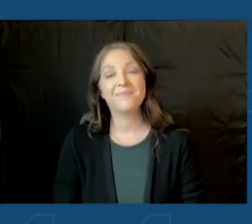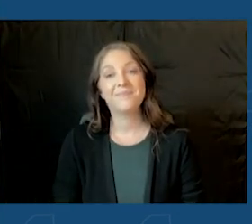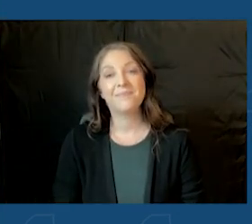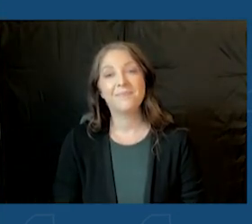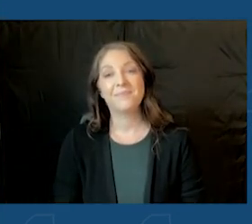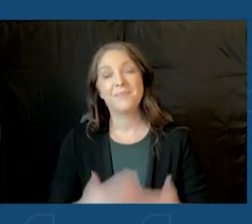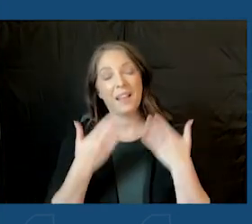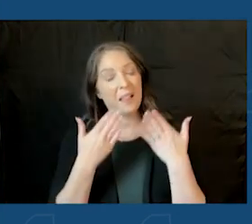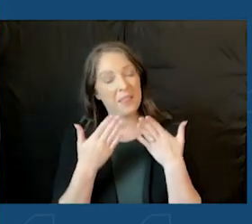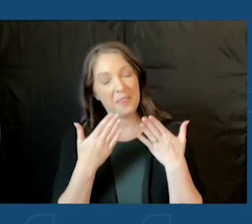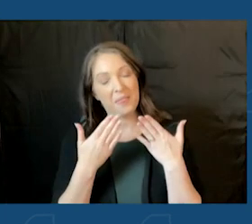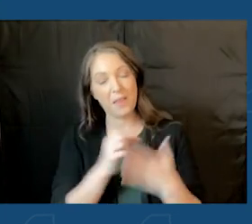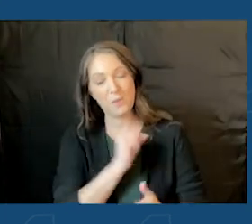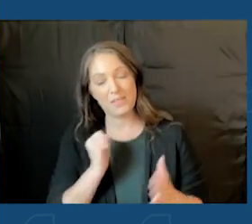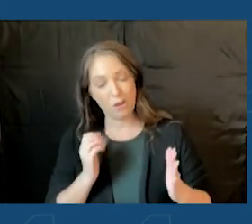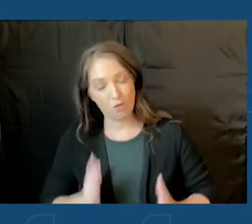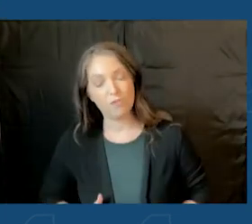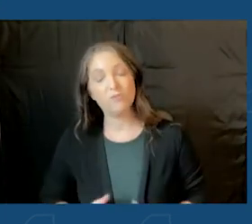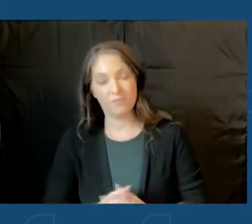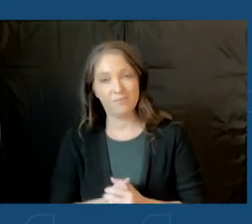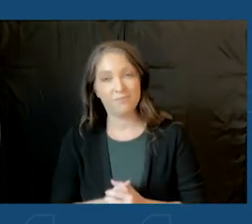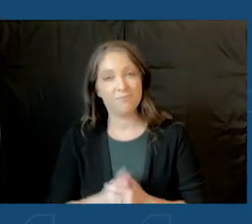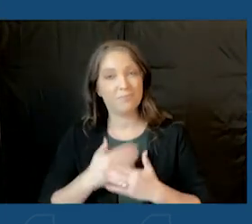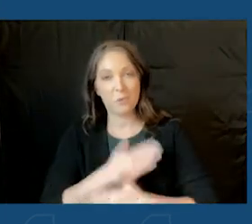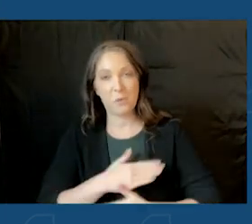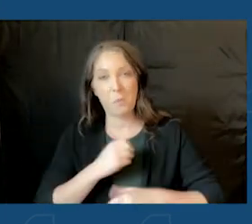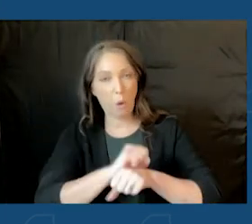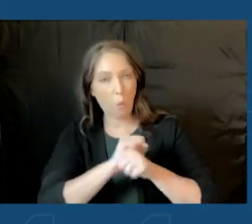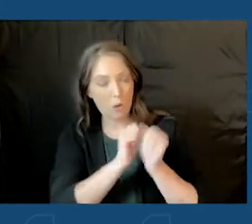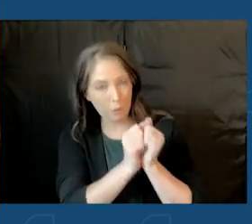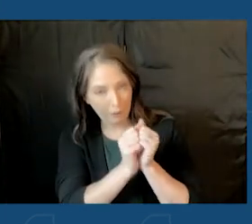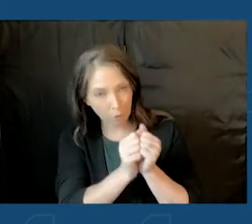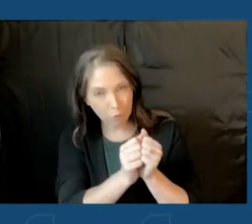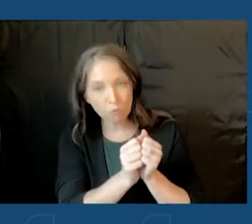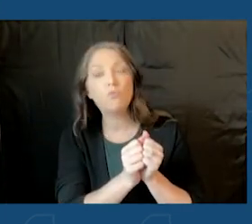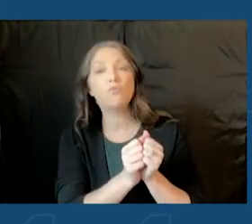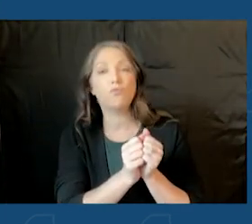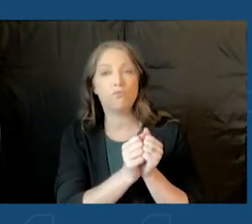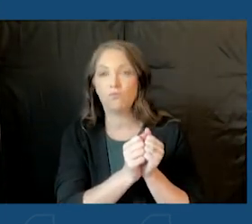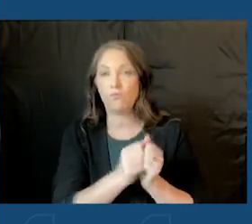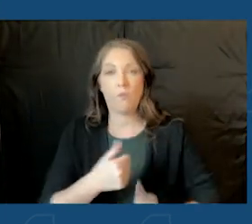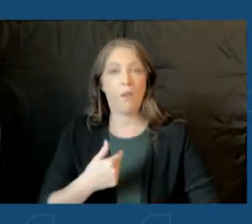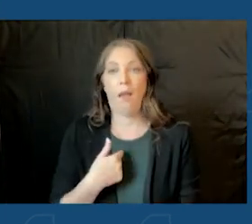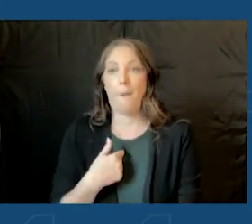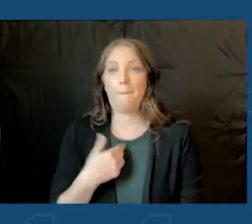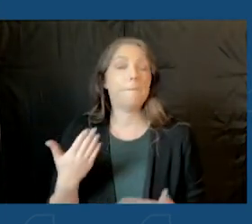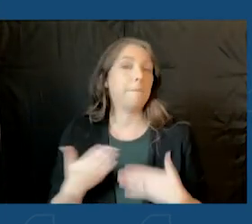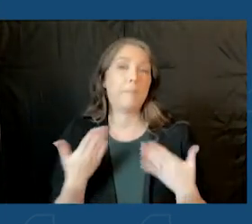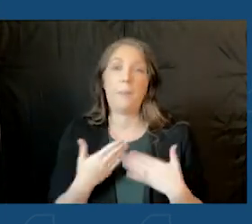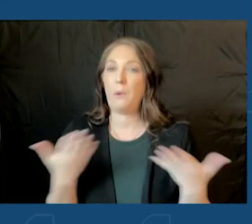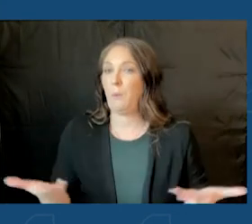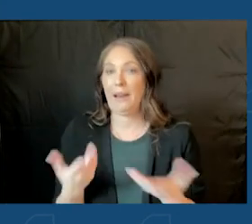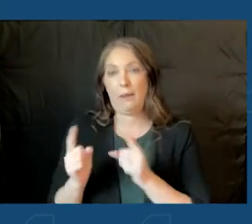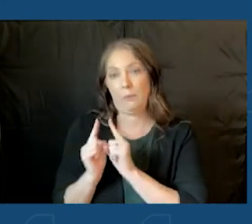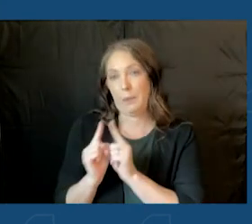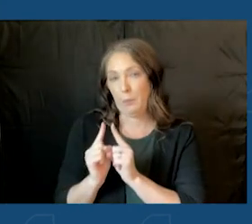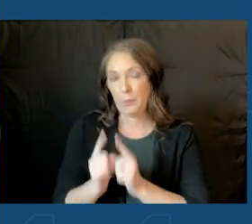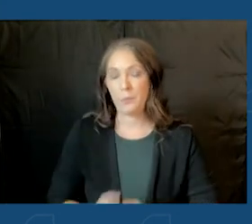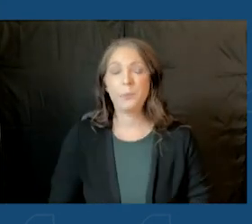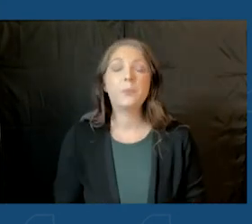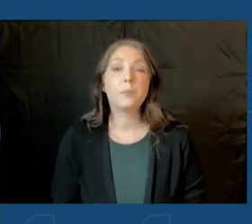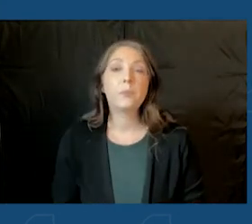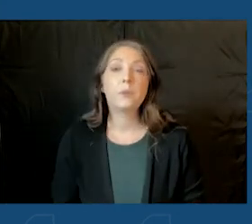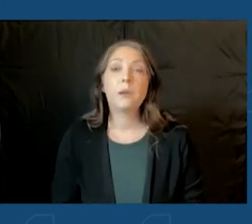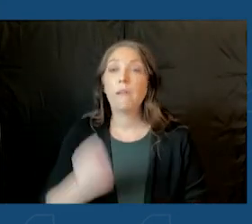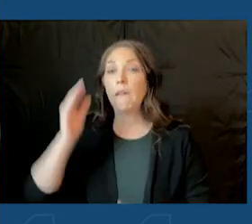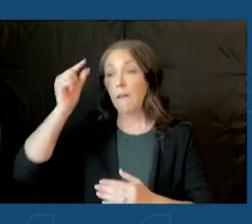Thank you, Senator Jordan. It is a pleasure to work with you, and I'm delighted that we are here together today. Governor